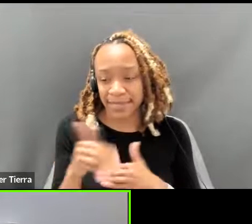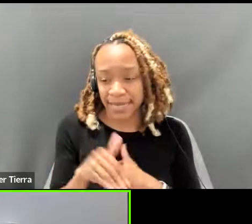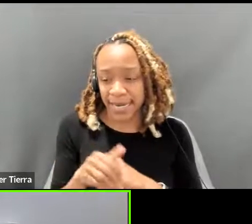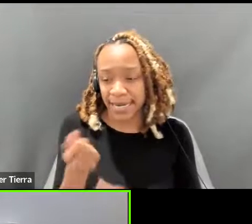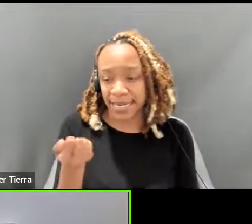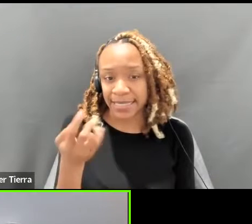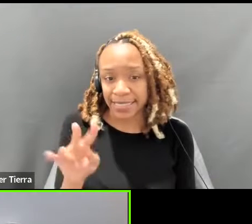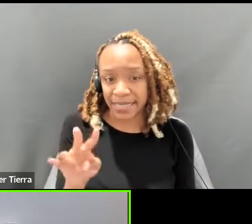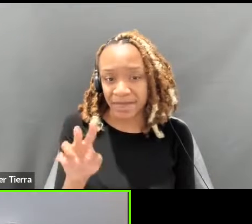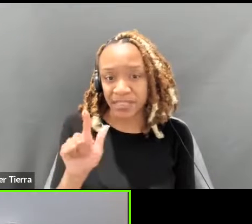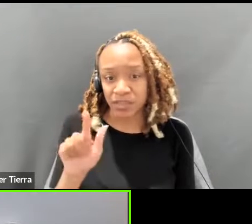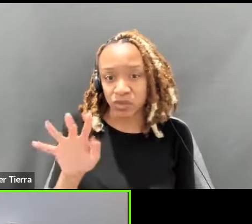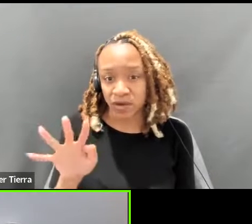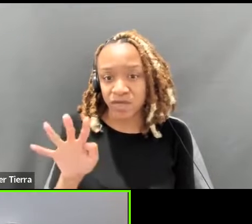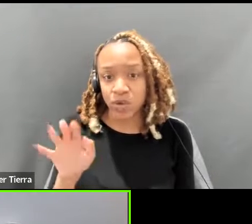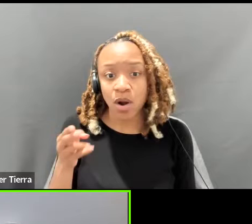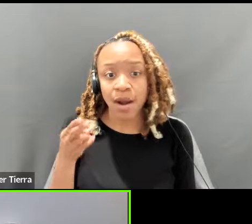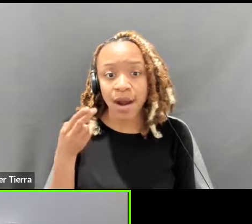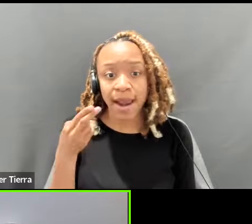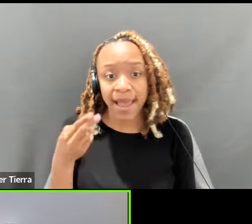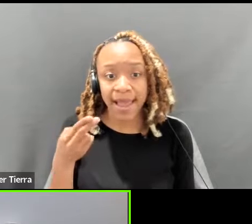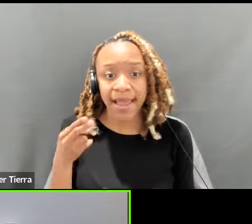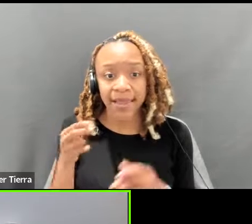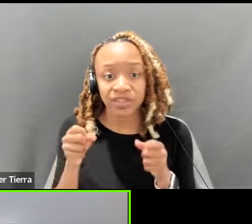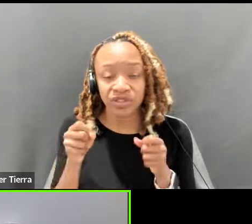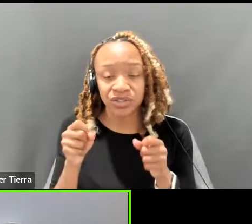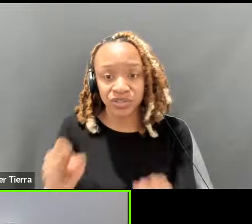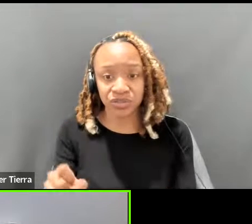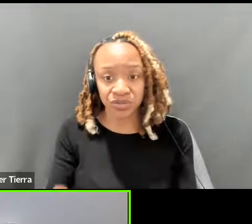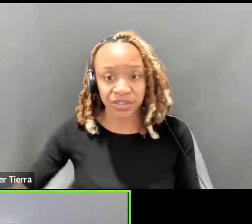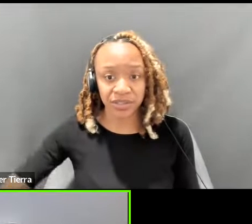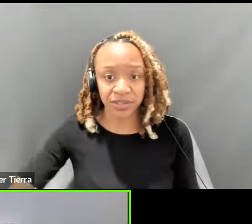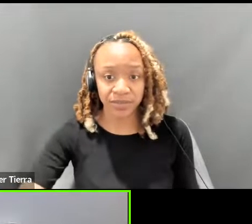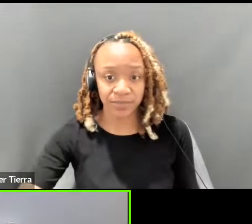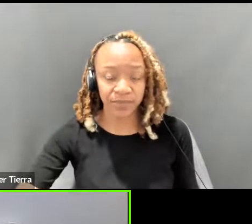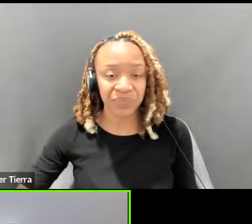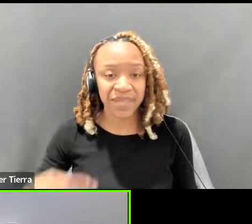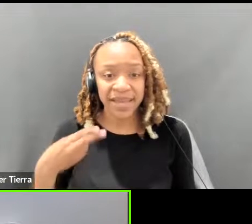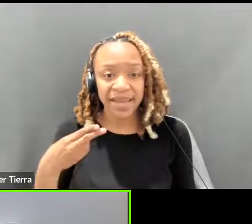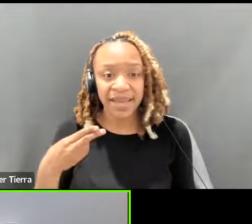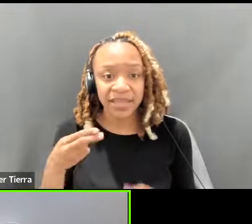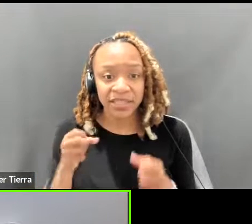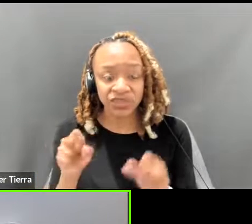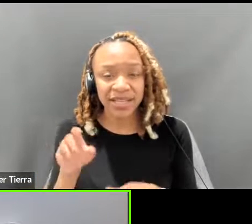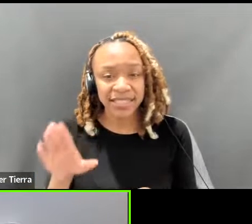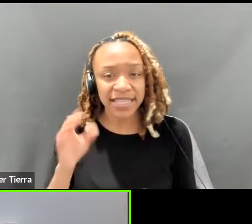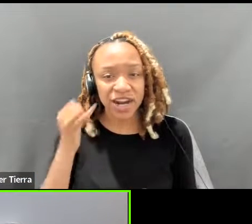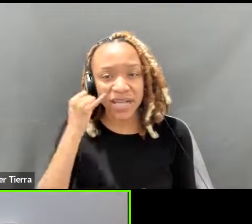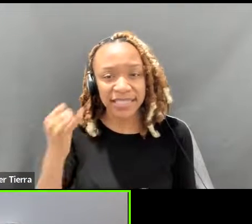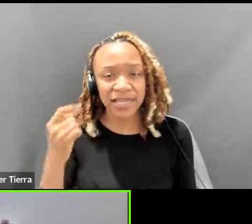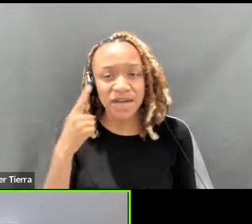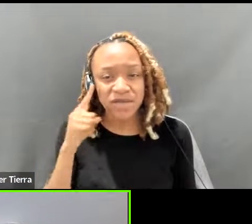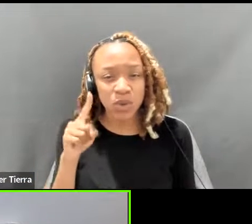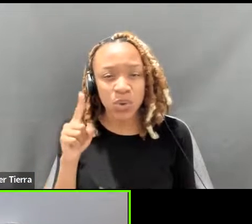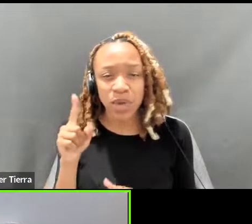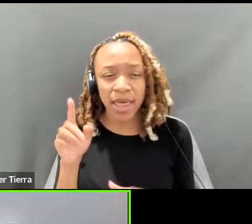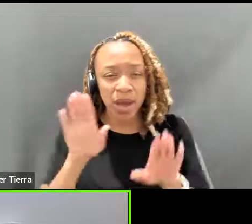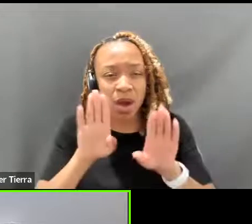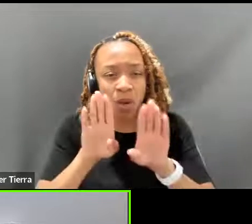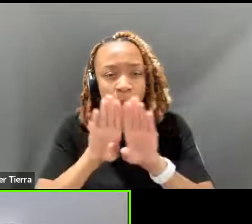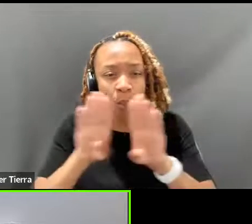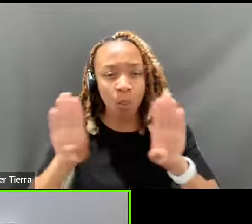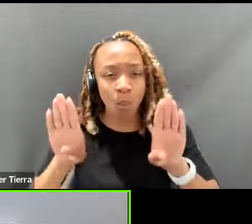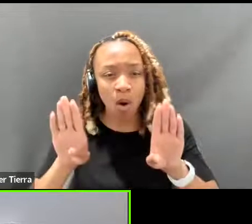1724 H Street has I think it's their idea of like a wall to surround